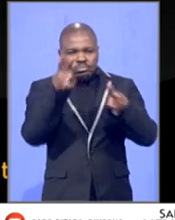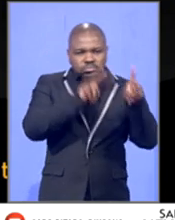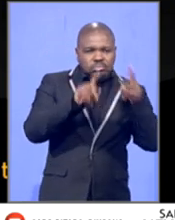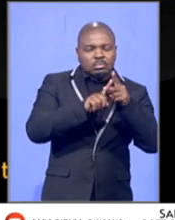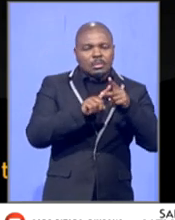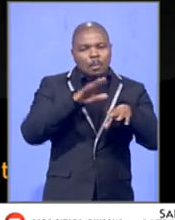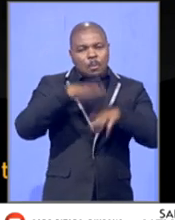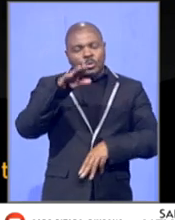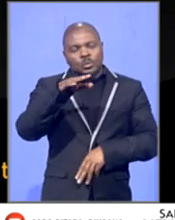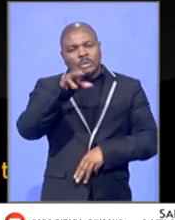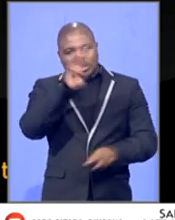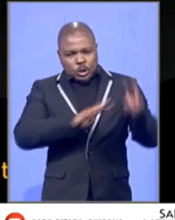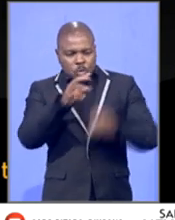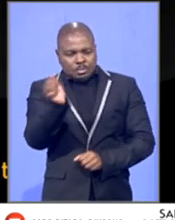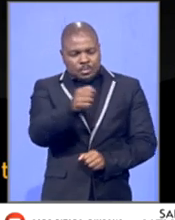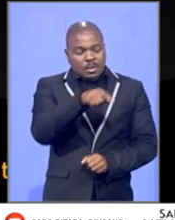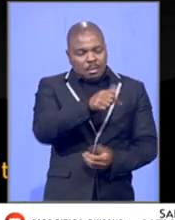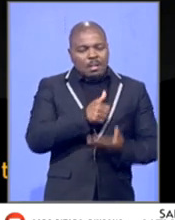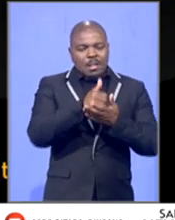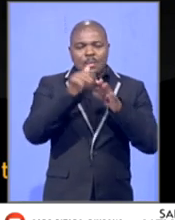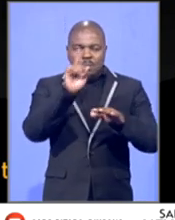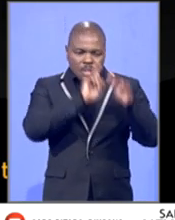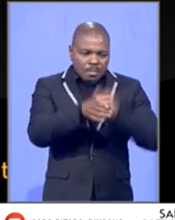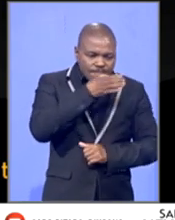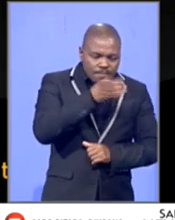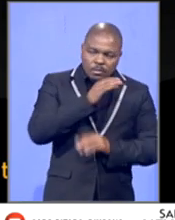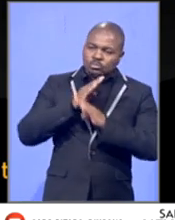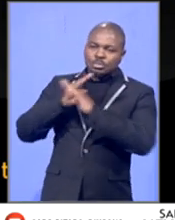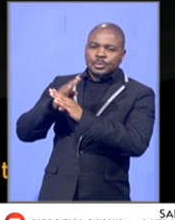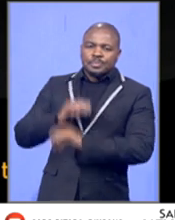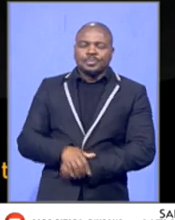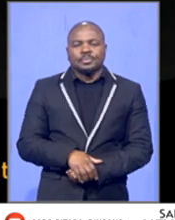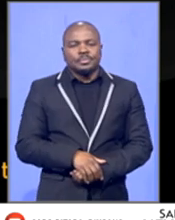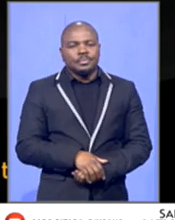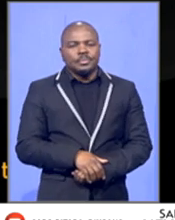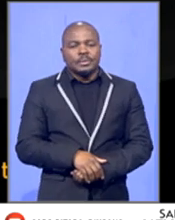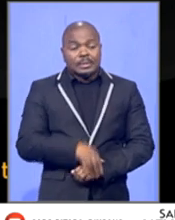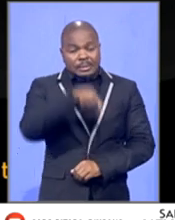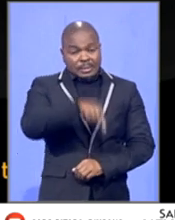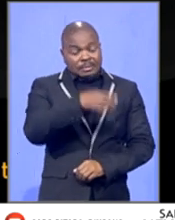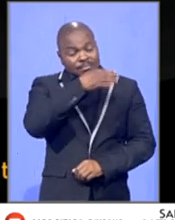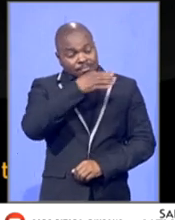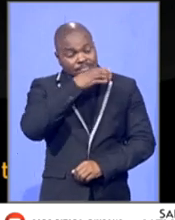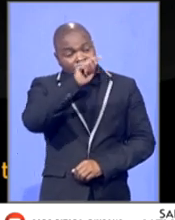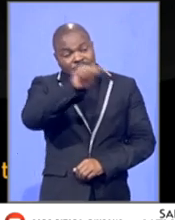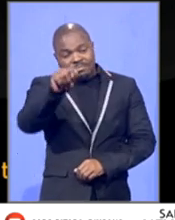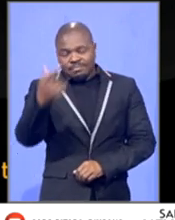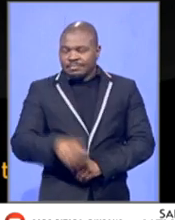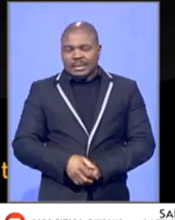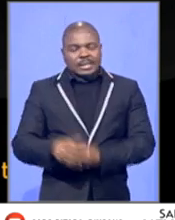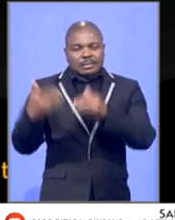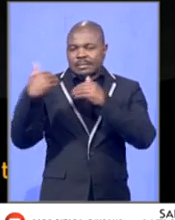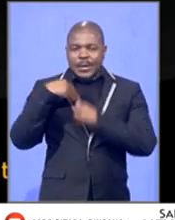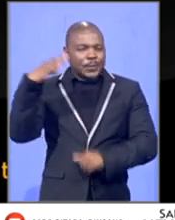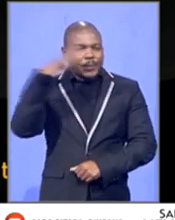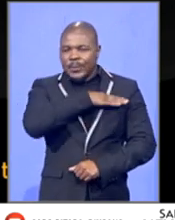ma-security gore ba sireletse batho ba ba tlo nwang madila. Ge e le polokego yona mafelong a go nela madila ga e sa le gona,